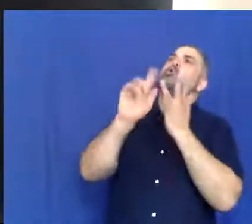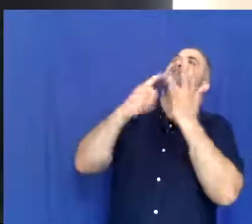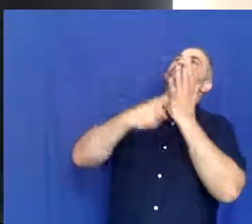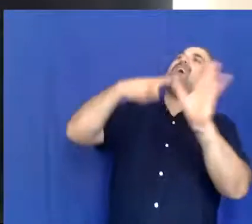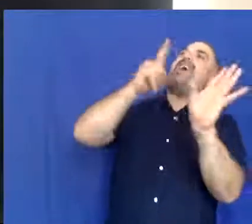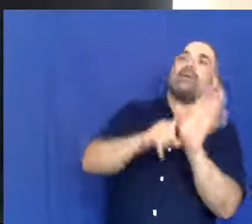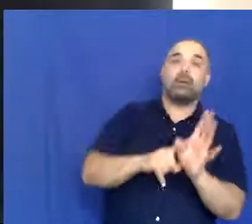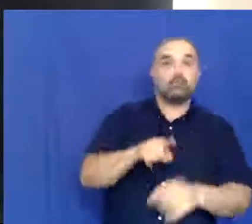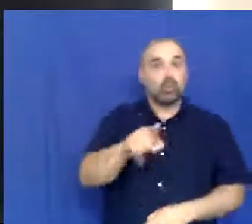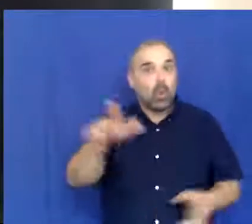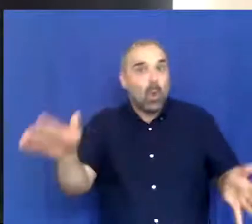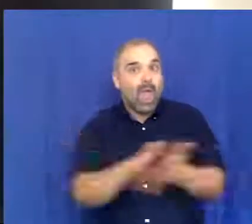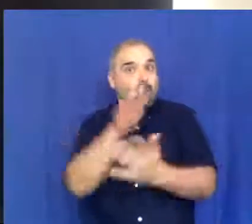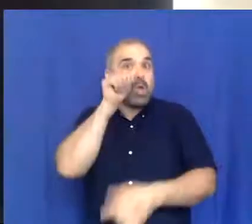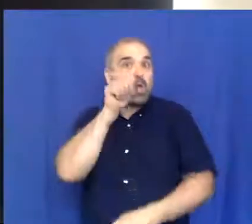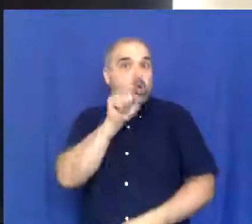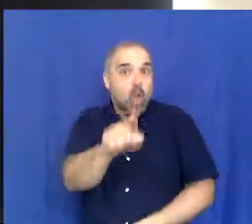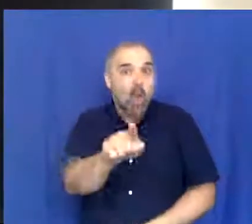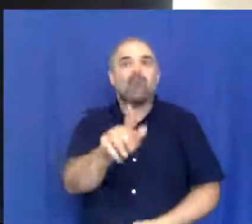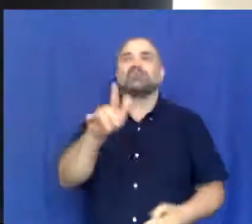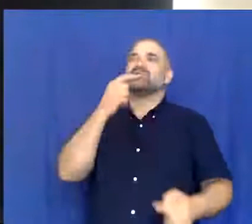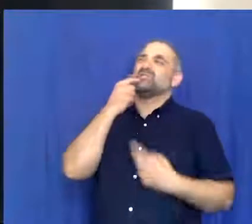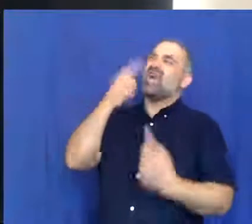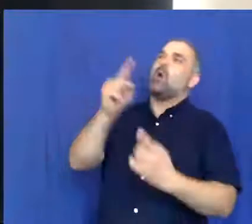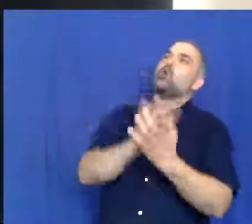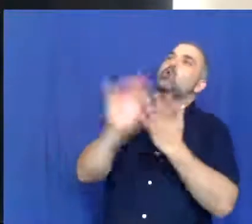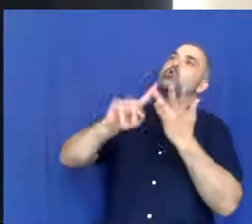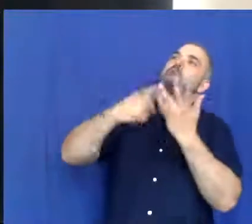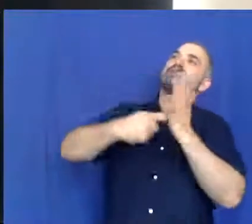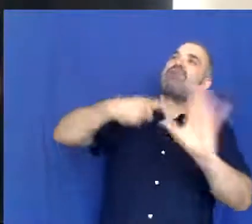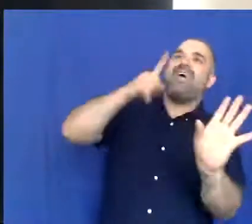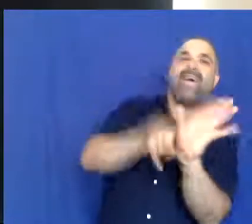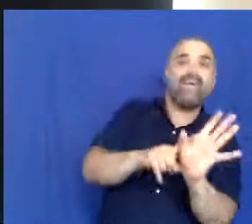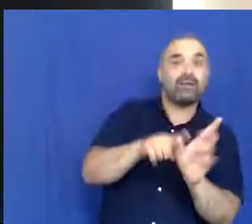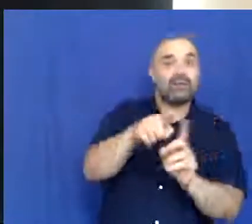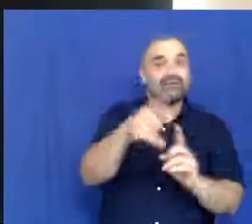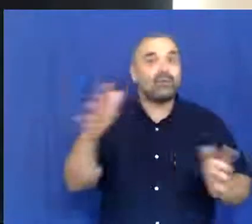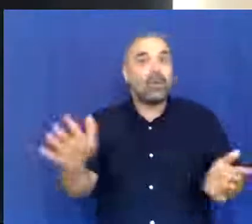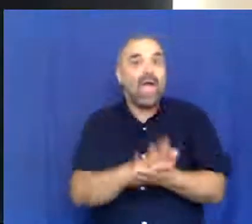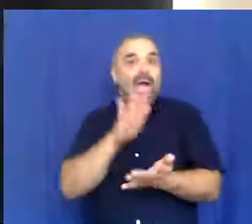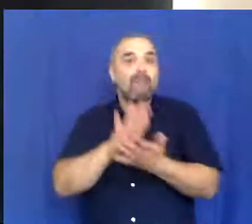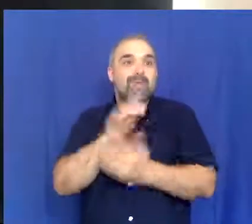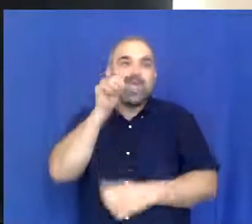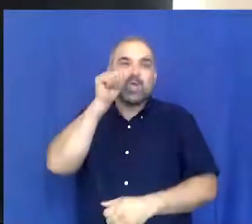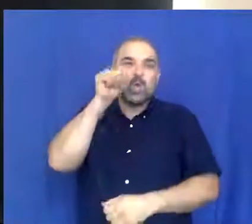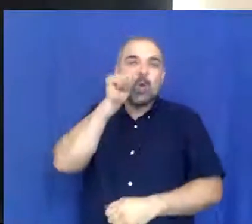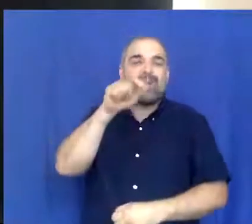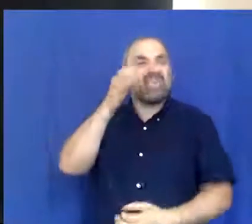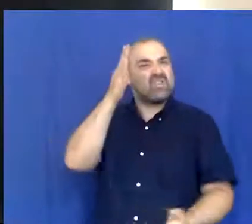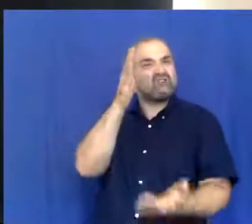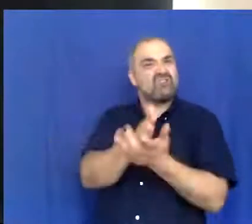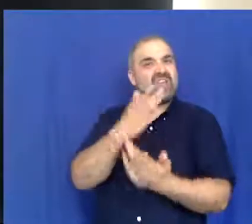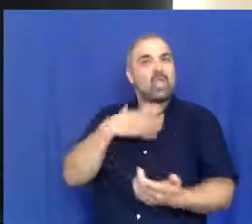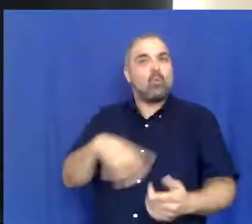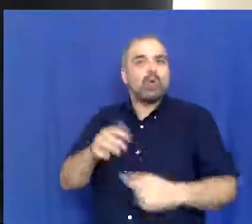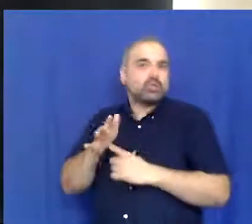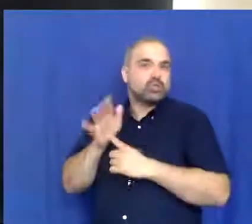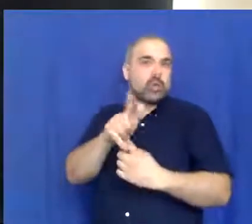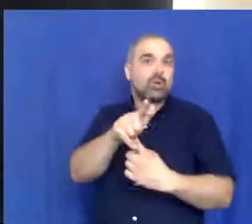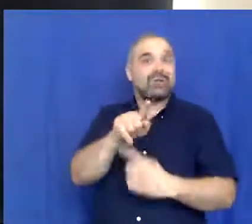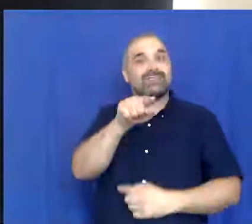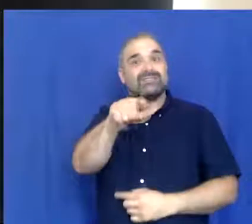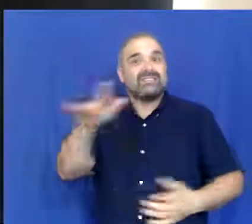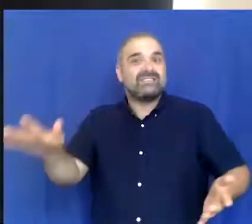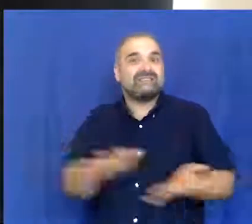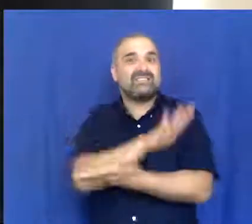hooray, hooray. If you're happy and you know it, shout hooray, hooray. If you're happy and you know it and